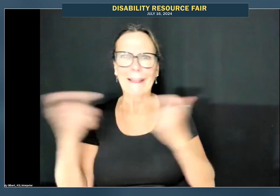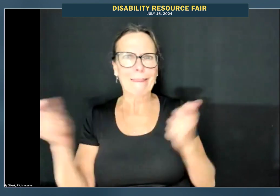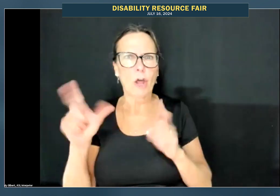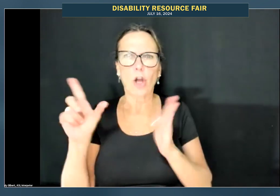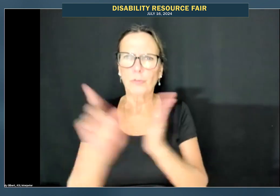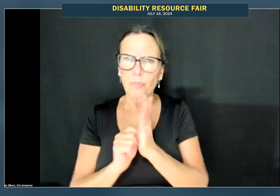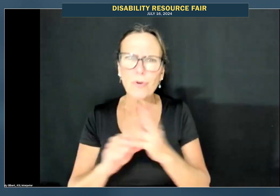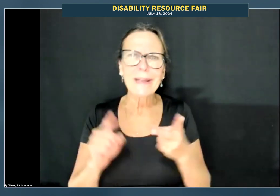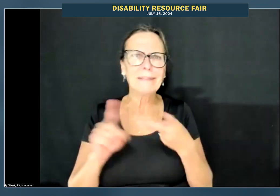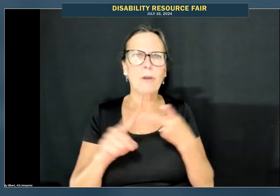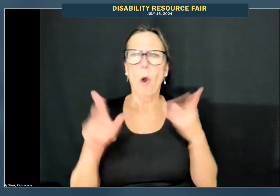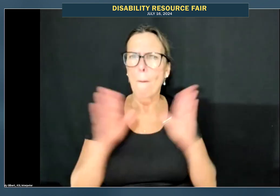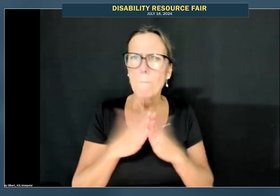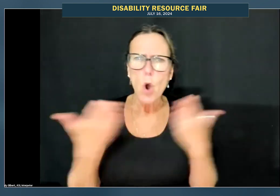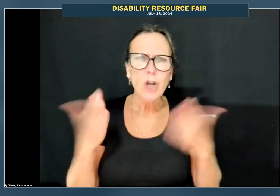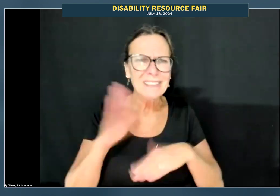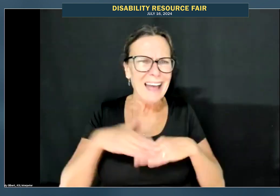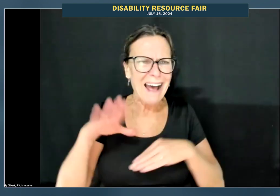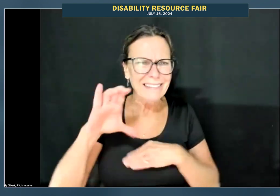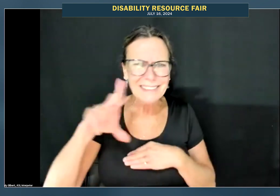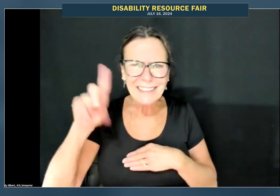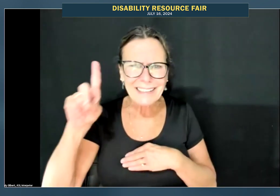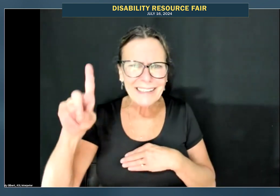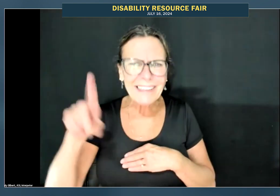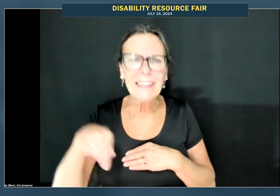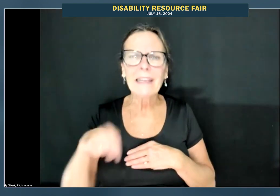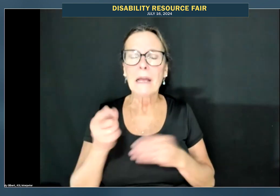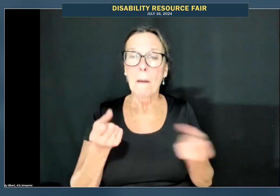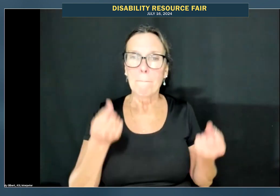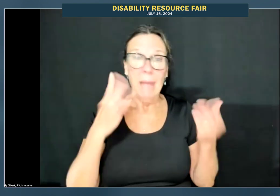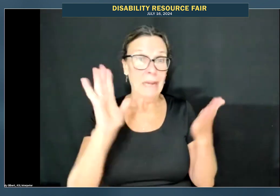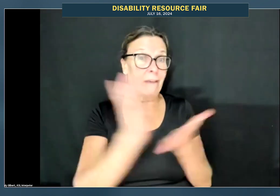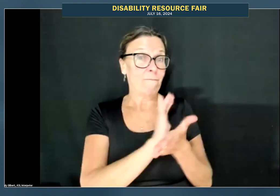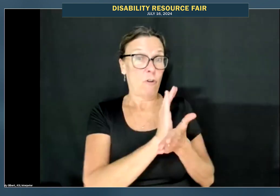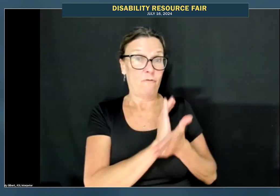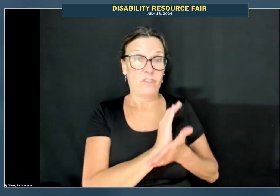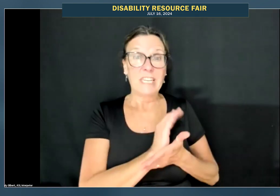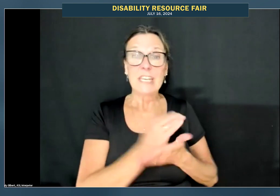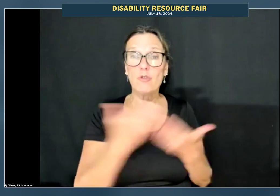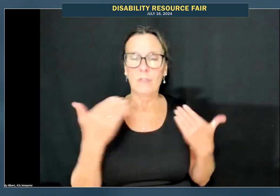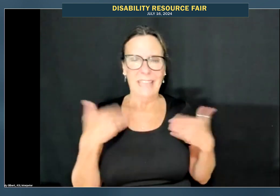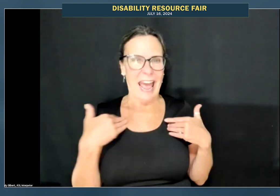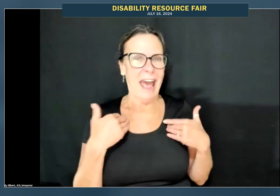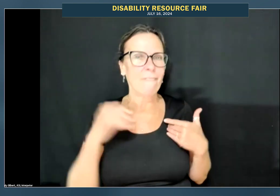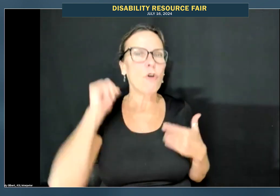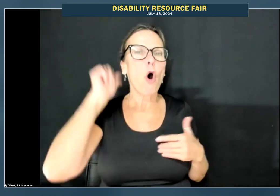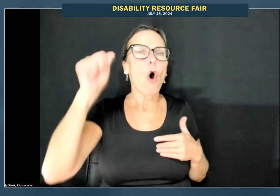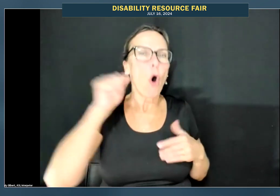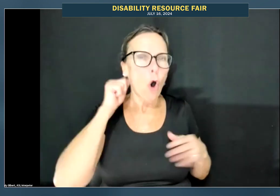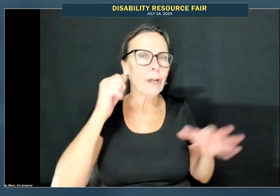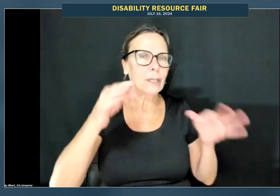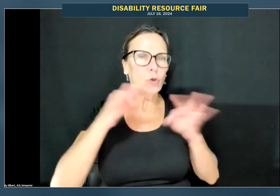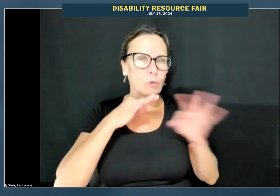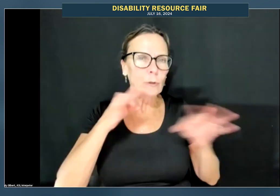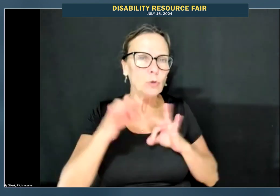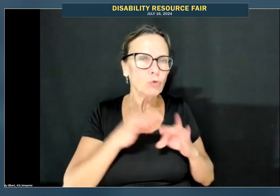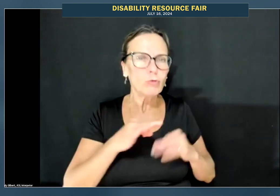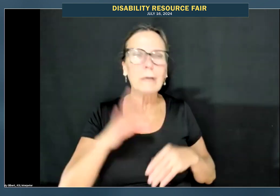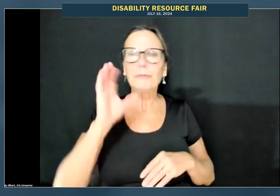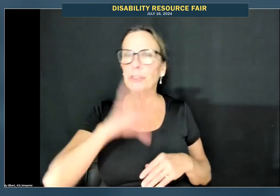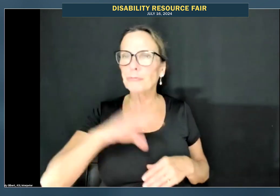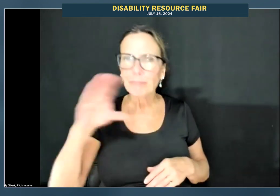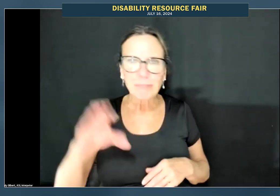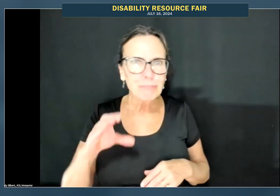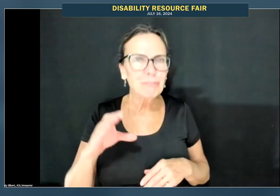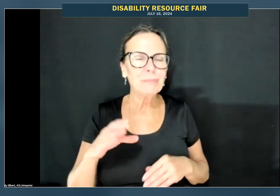CD. Many of our videos have audio description and captions, and